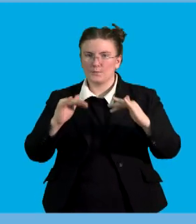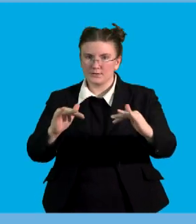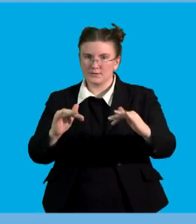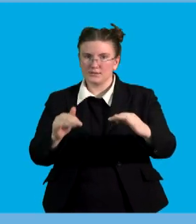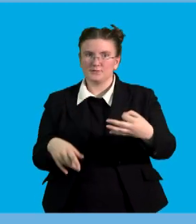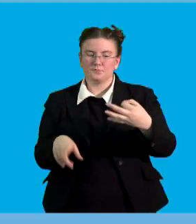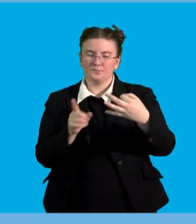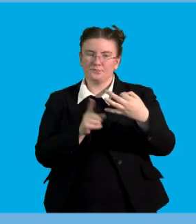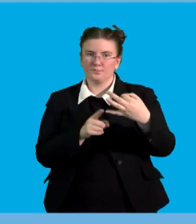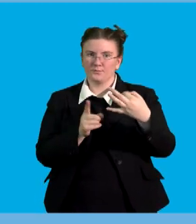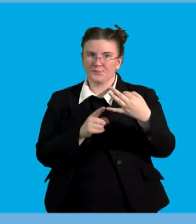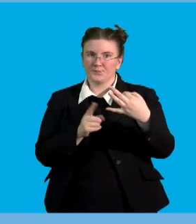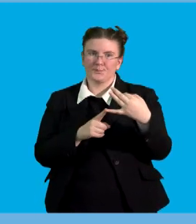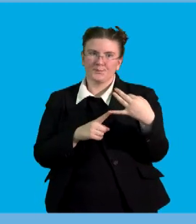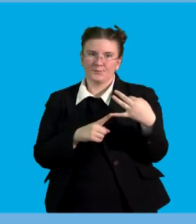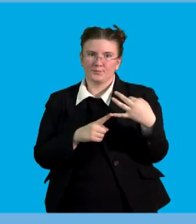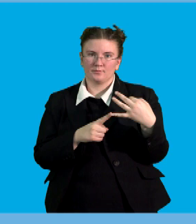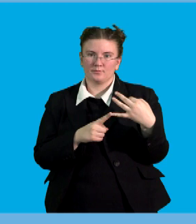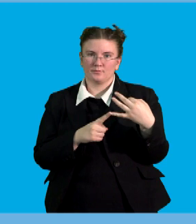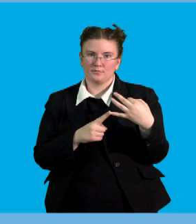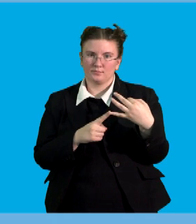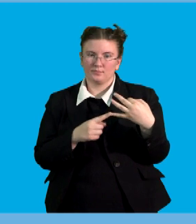we have liquids,